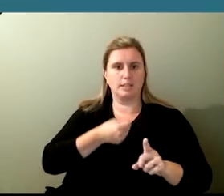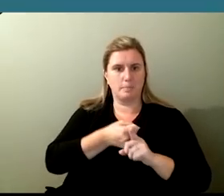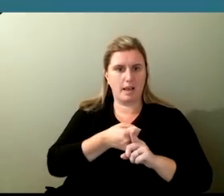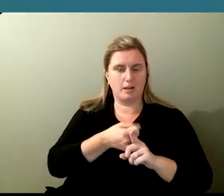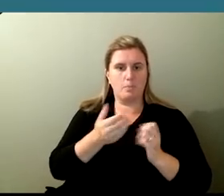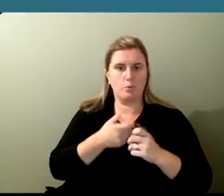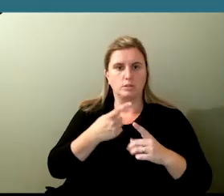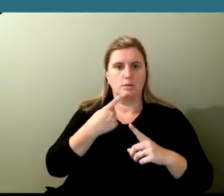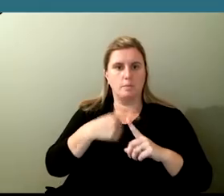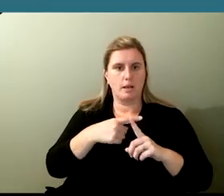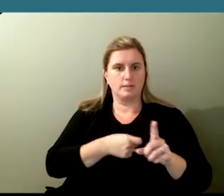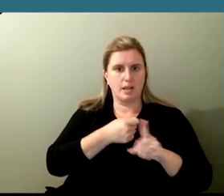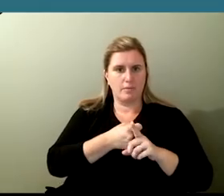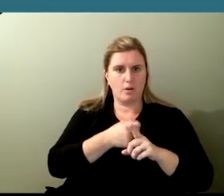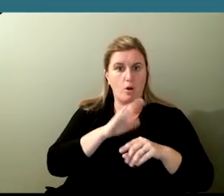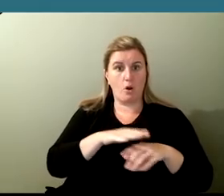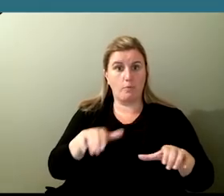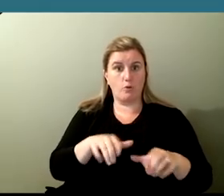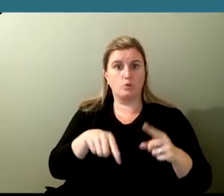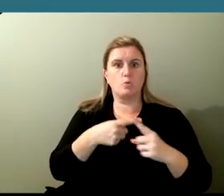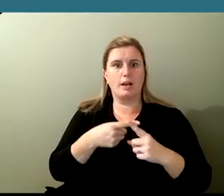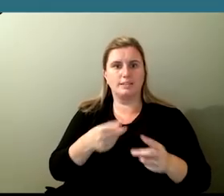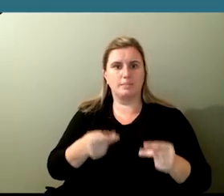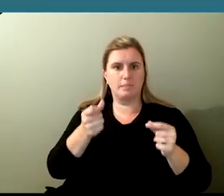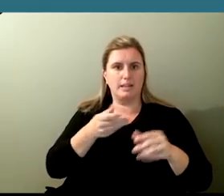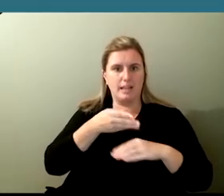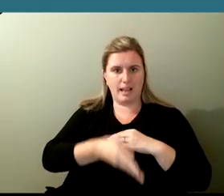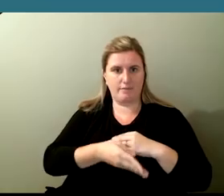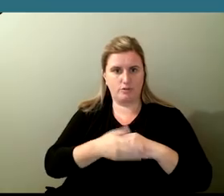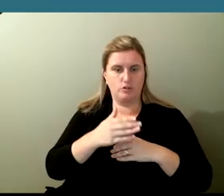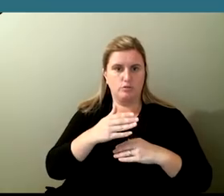positive impact on performance when it immediately follows it.